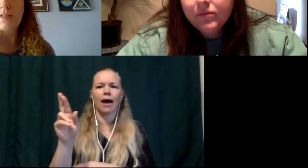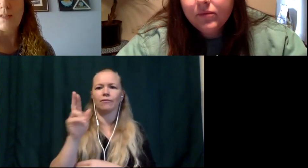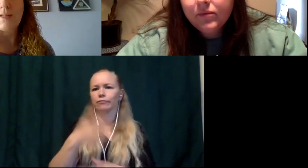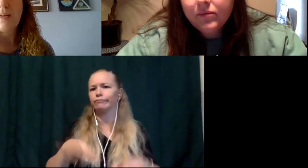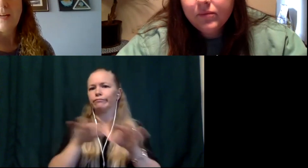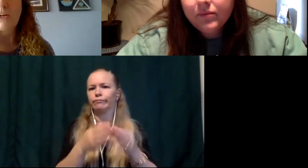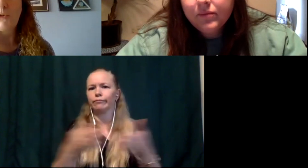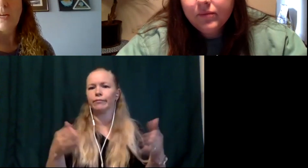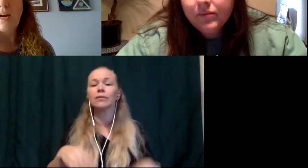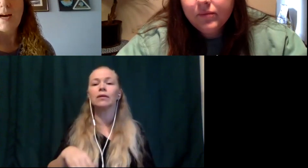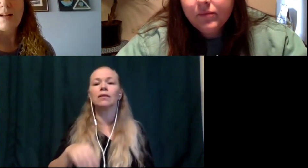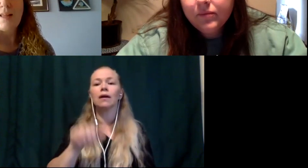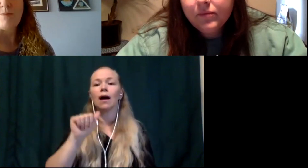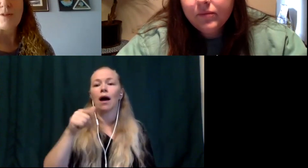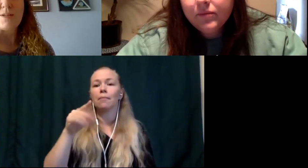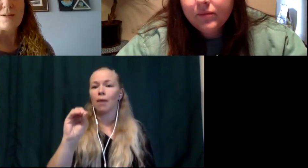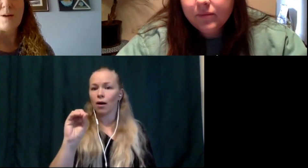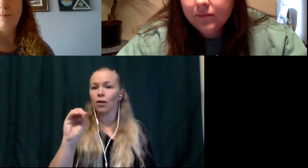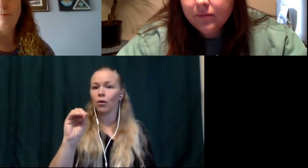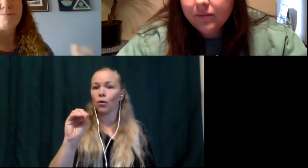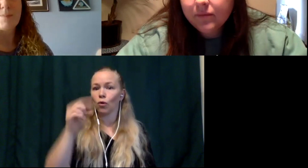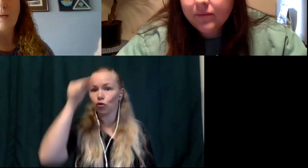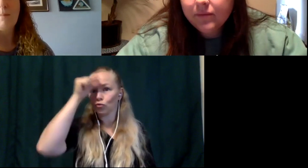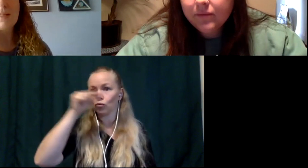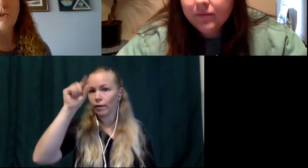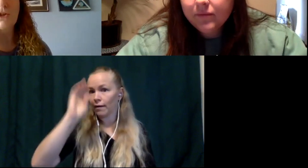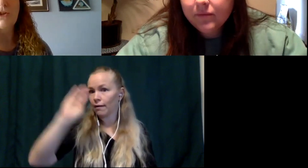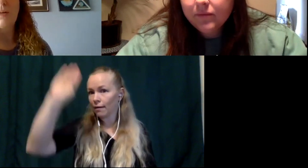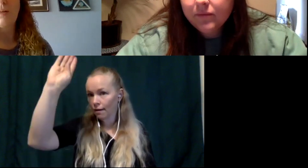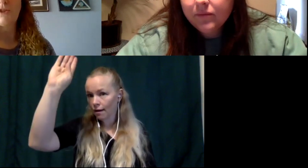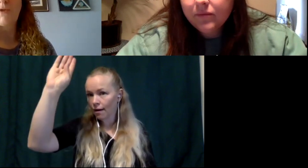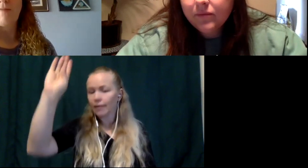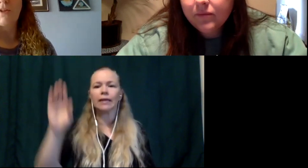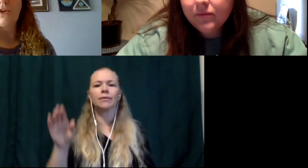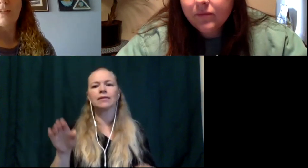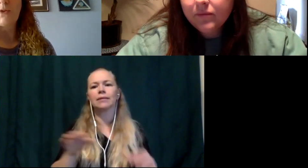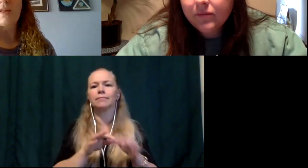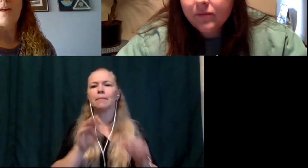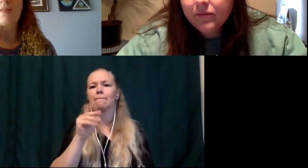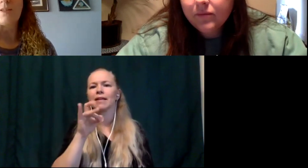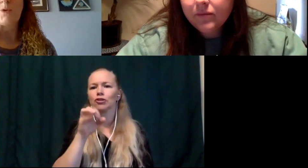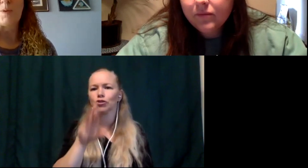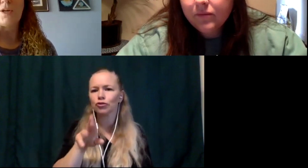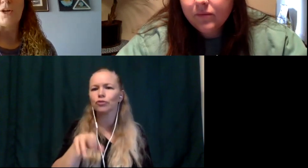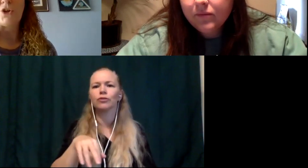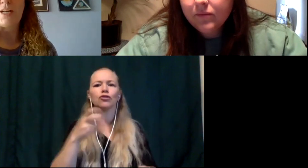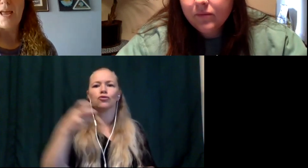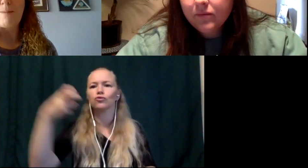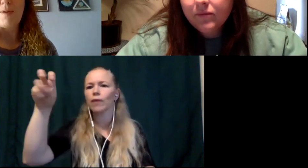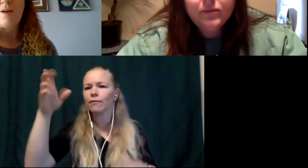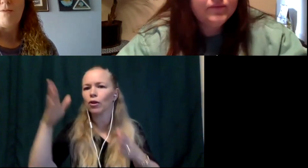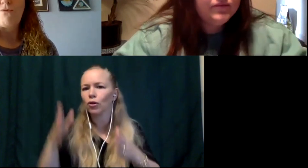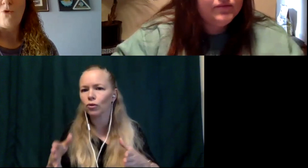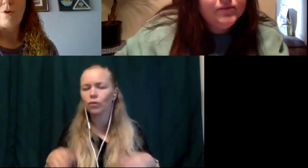was a Greek god that was a messenger and a traveler. And so they thought this would be a good